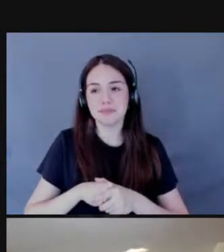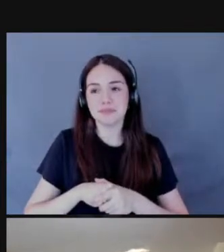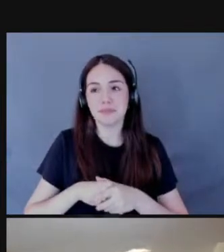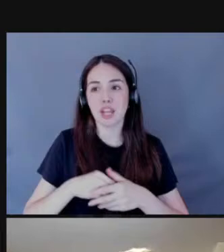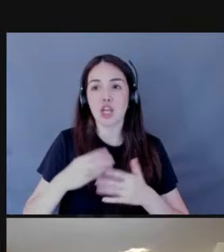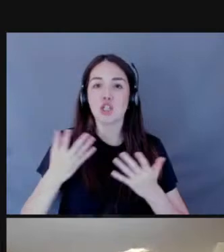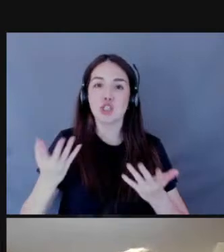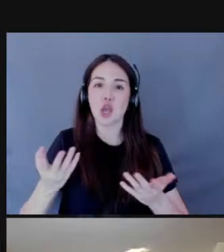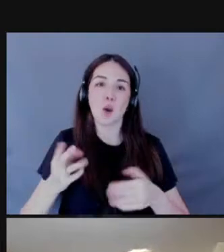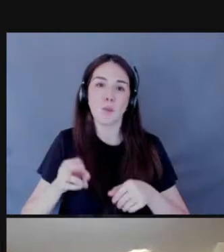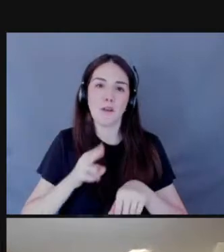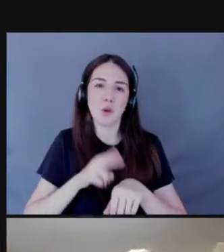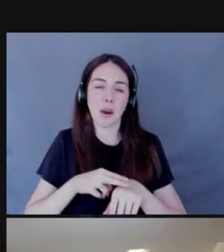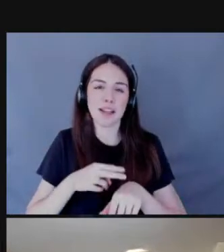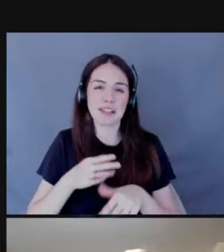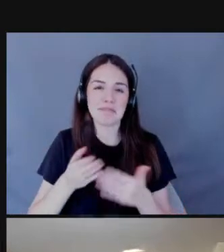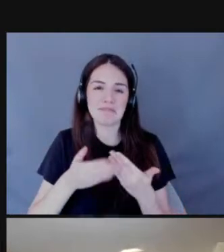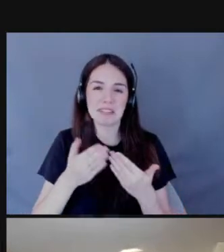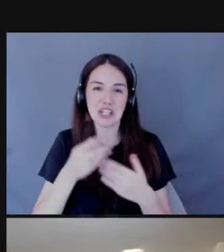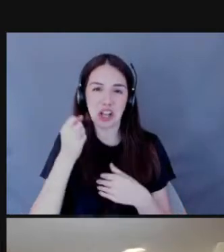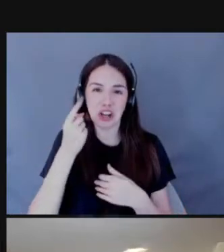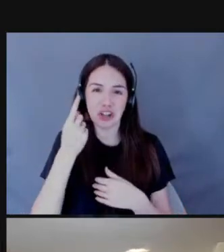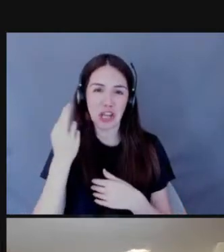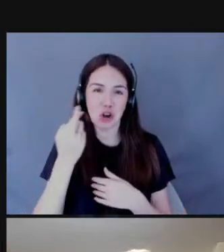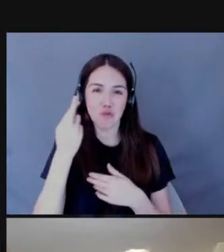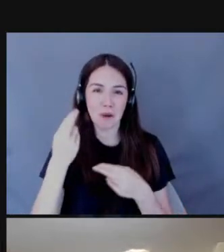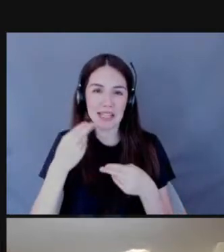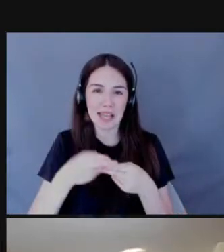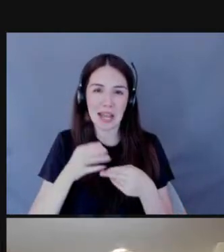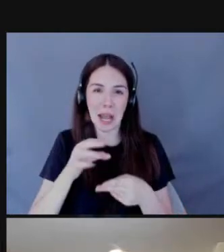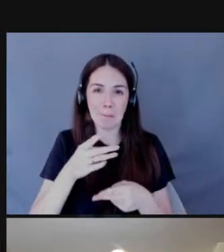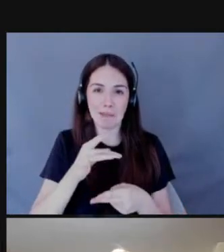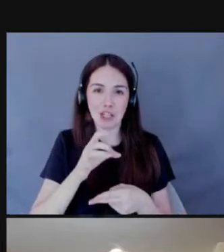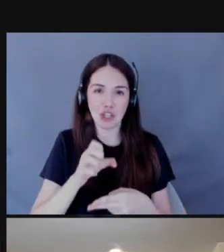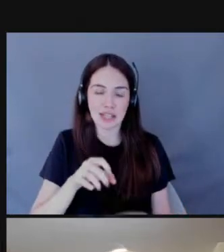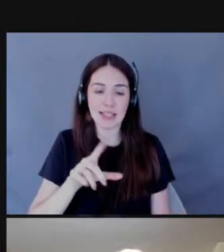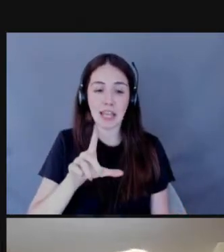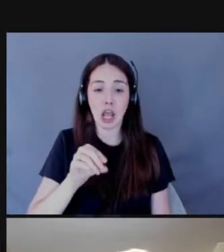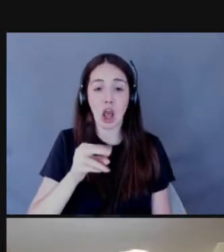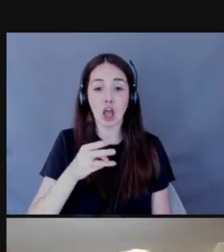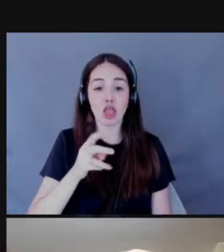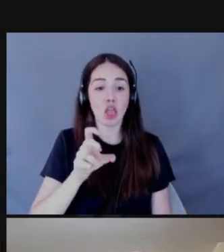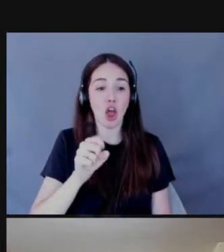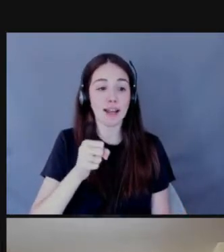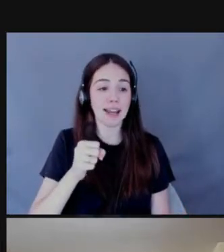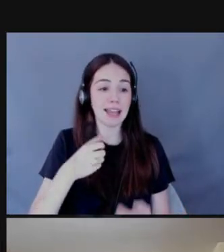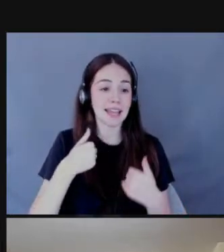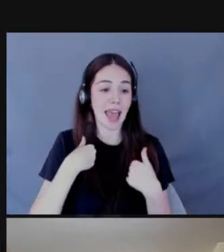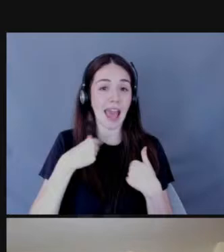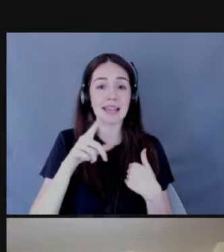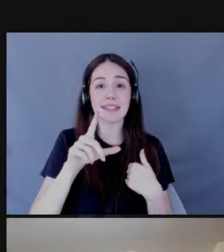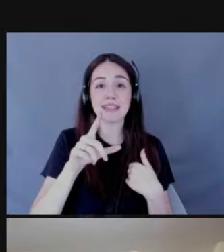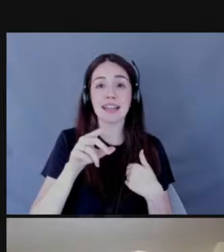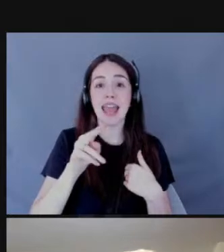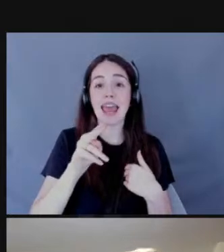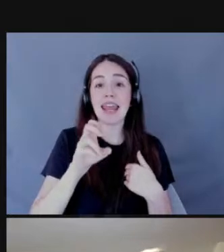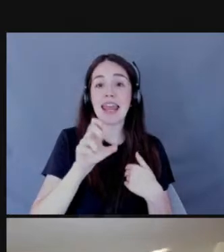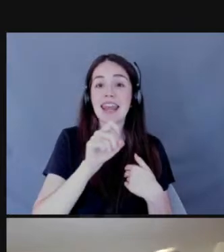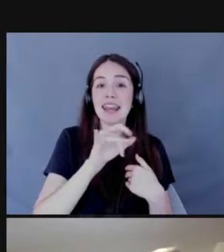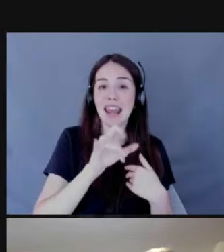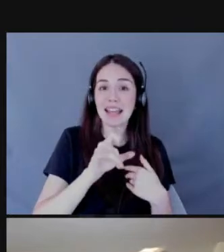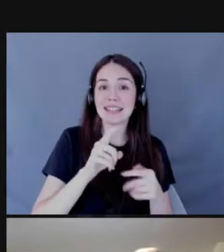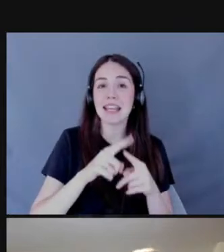is pretty easy to get. Loch Ness has Nessie, the Chesapeake Bay has Chessie.